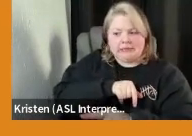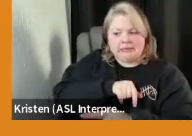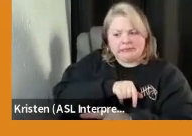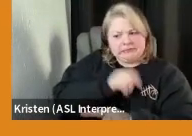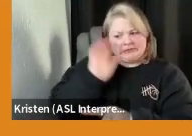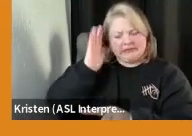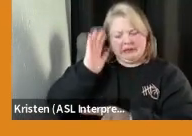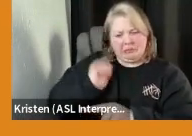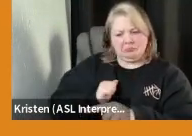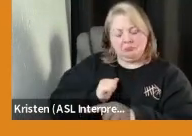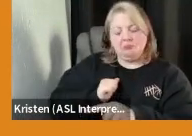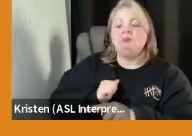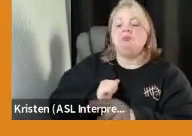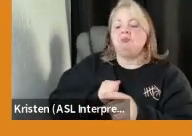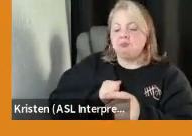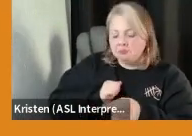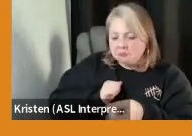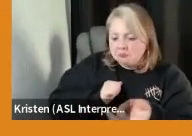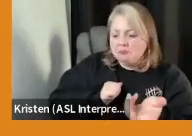intentionally